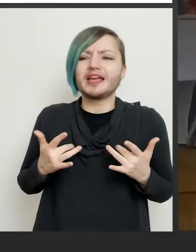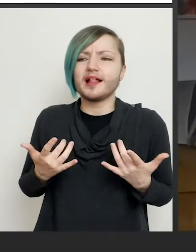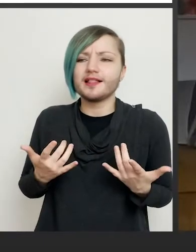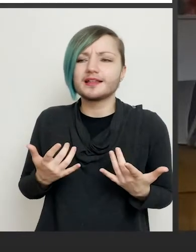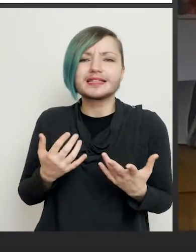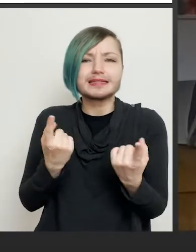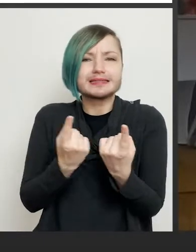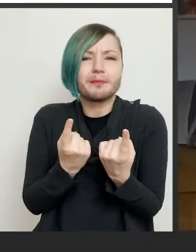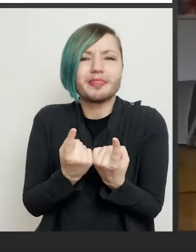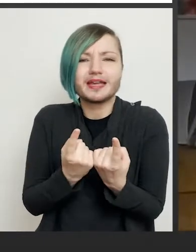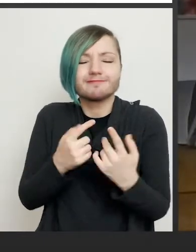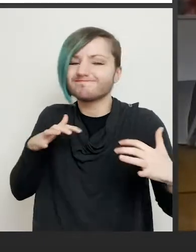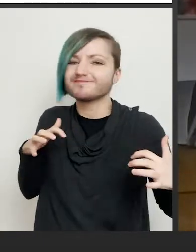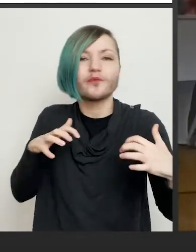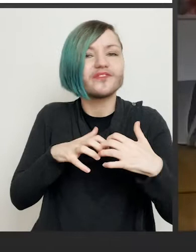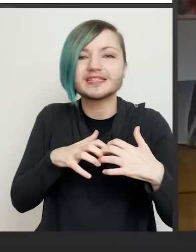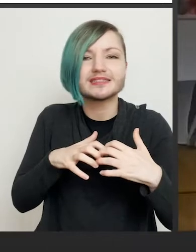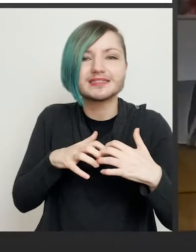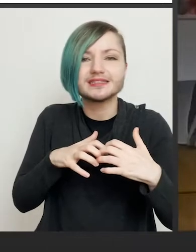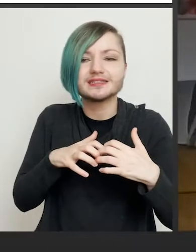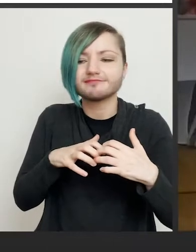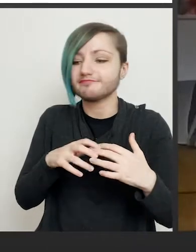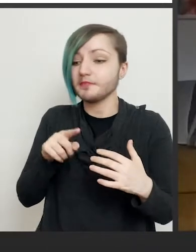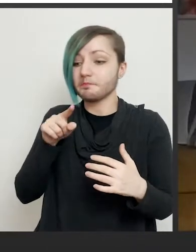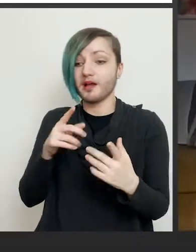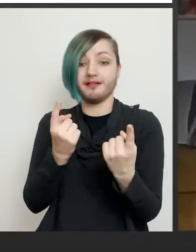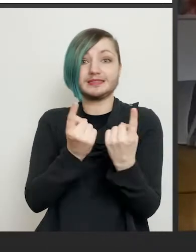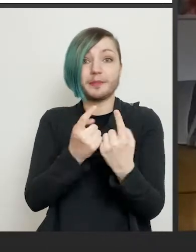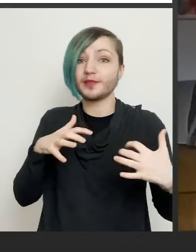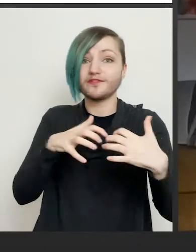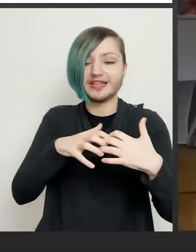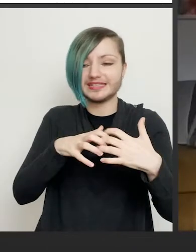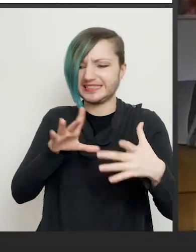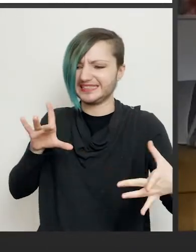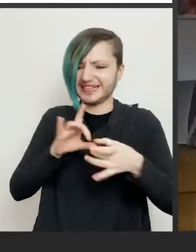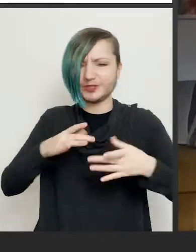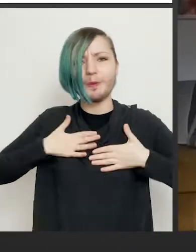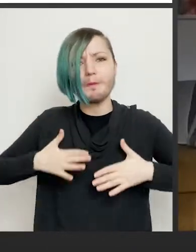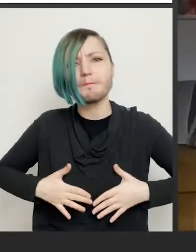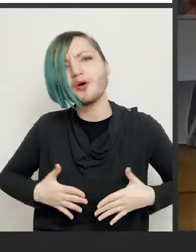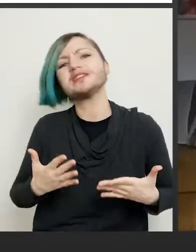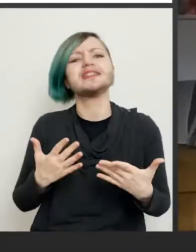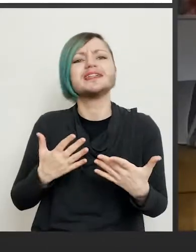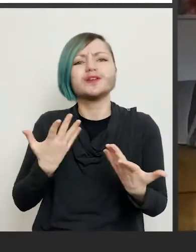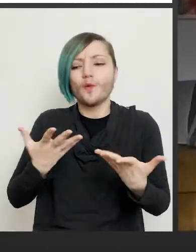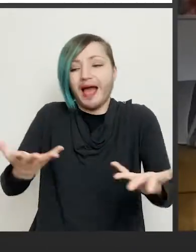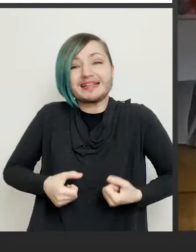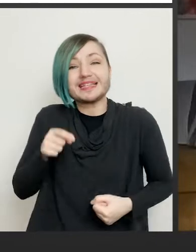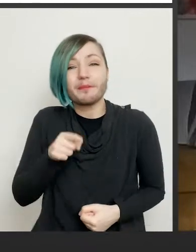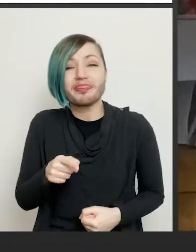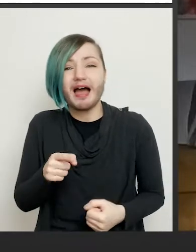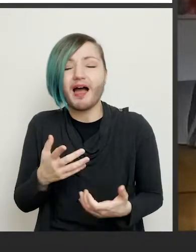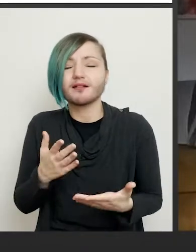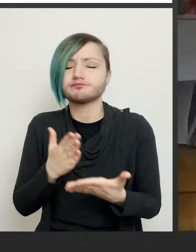something not fitting and that thing being something that's related to your body. And it's really difficult to come to terms with that and feeling